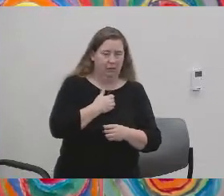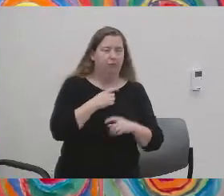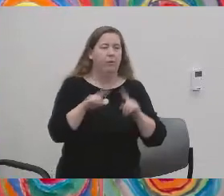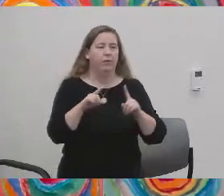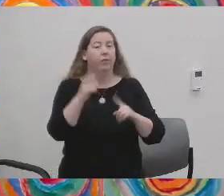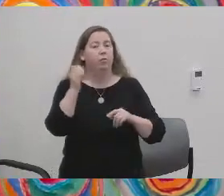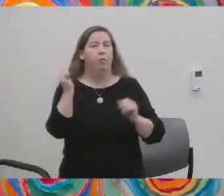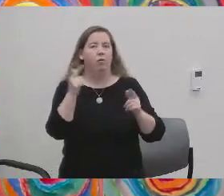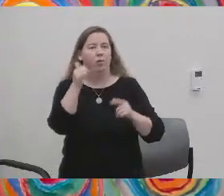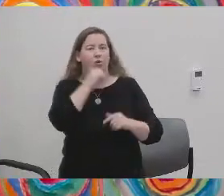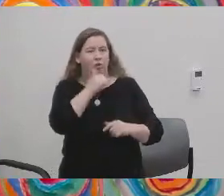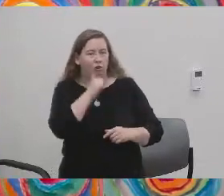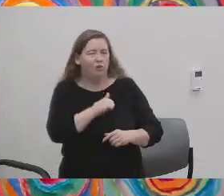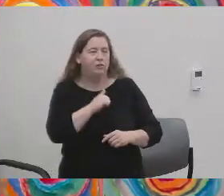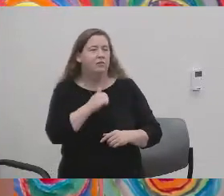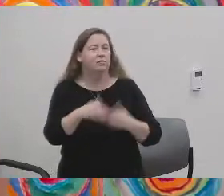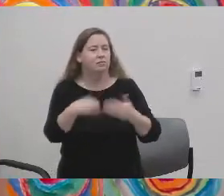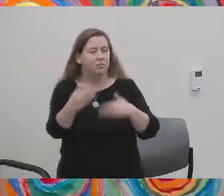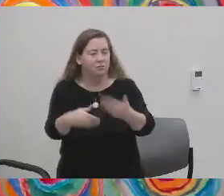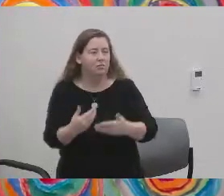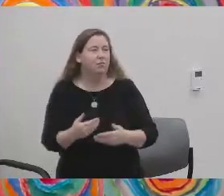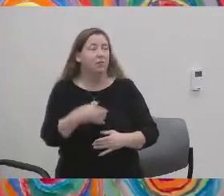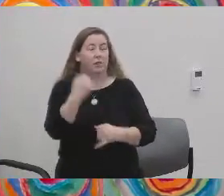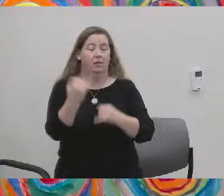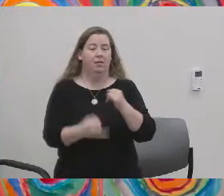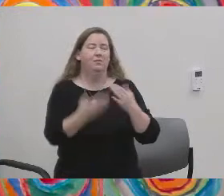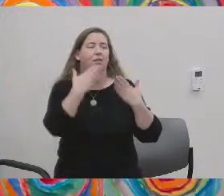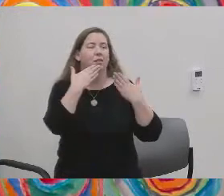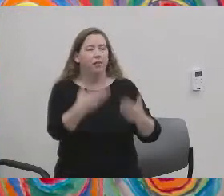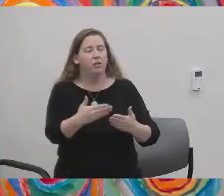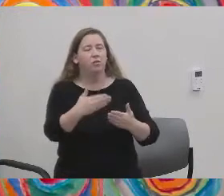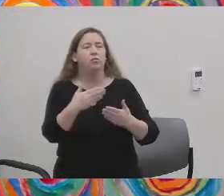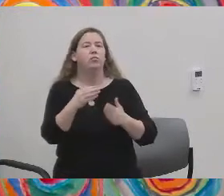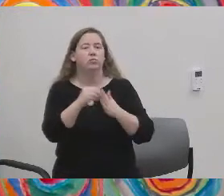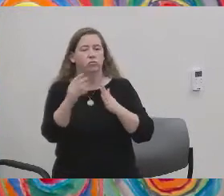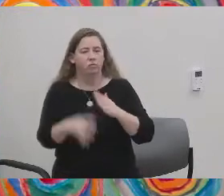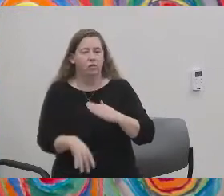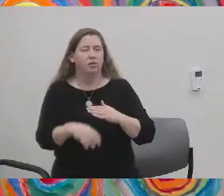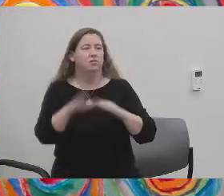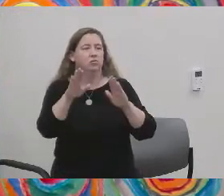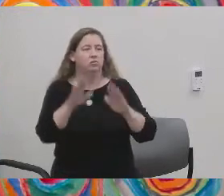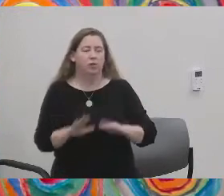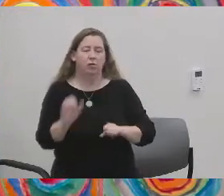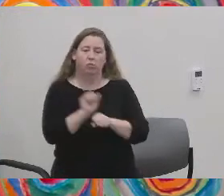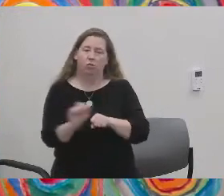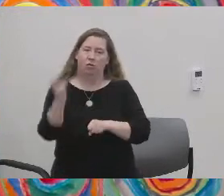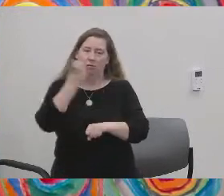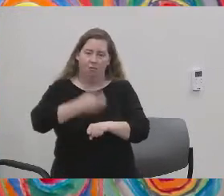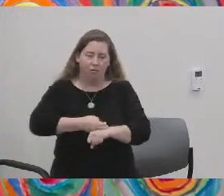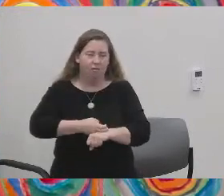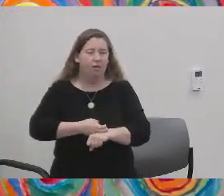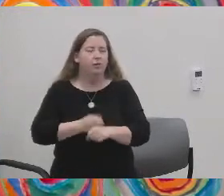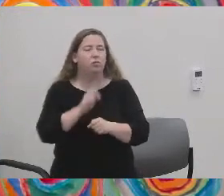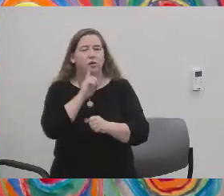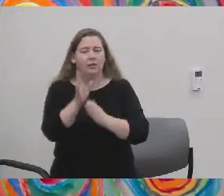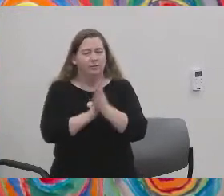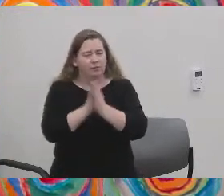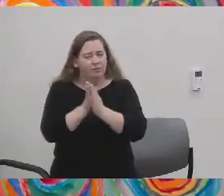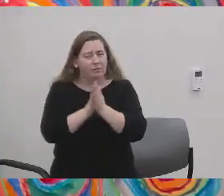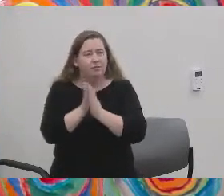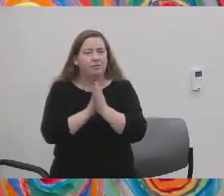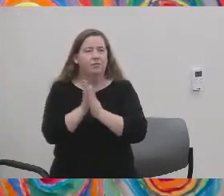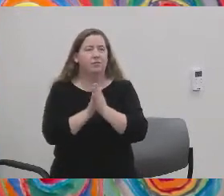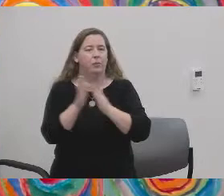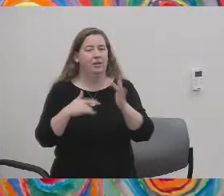through. And last but certainly not least, I want to thank the girls for an awesome ride. Thanks for your hard work, your dedication. It's been awesome. I'm